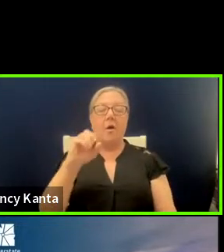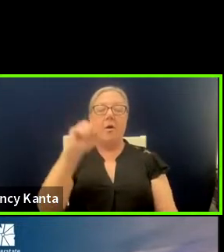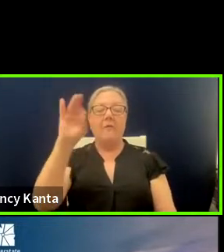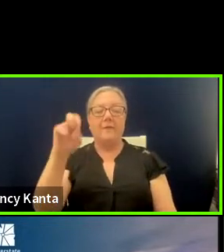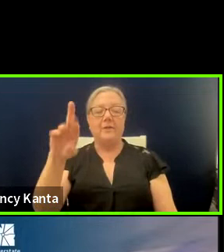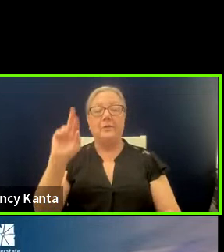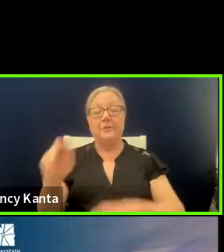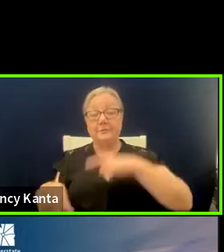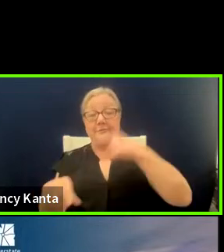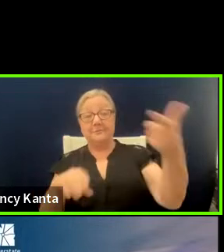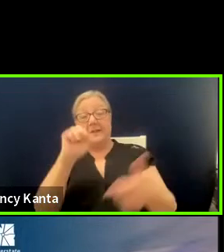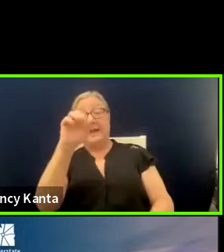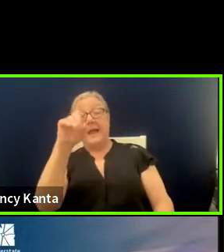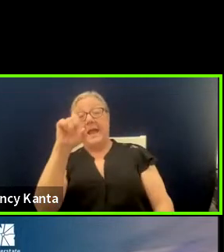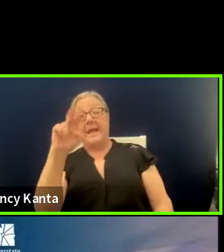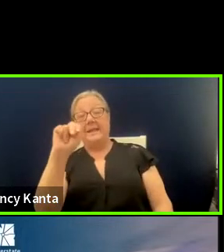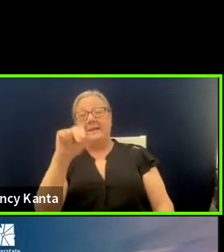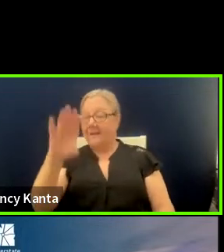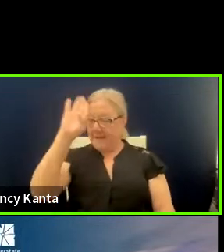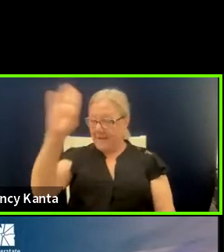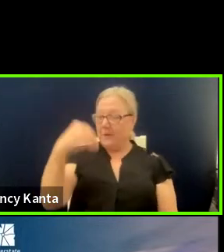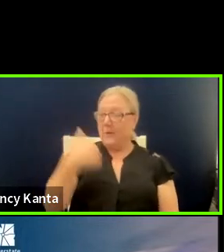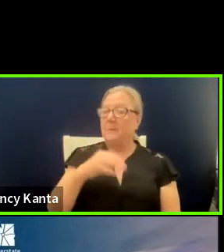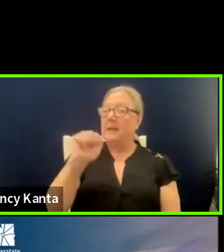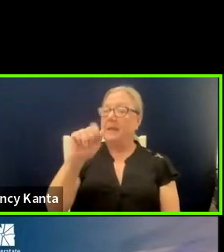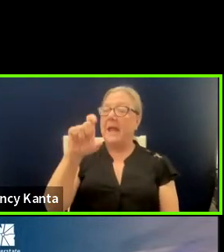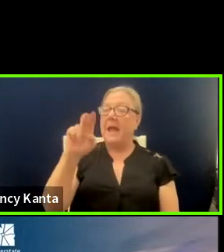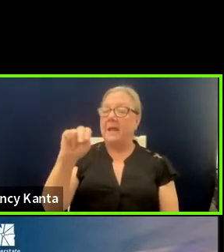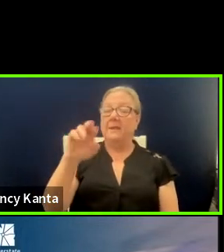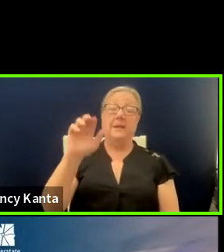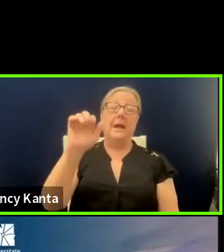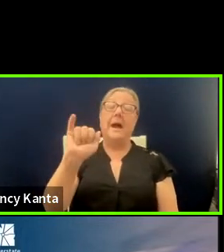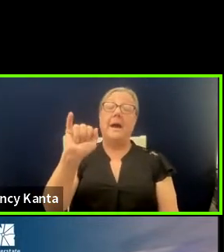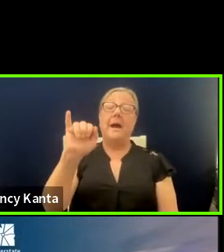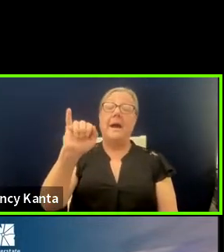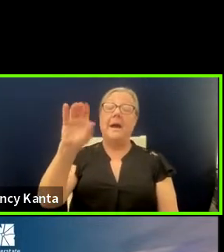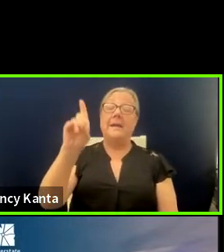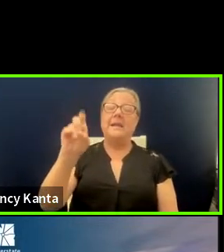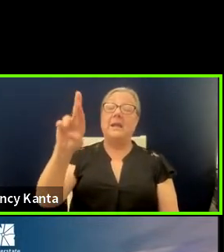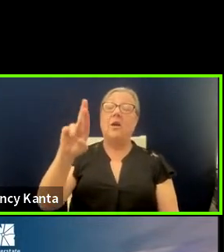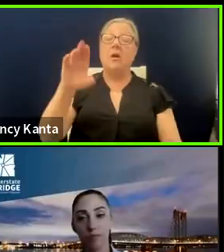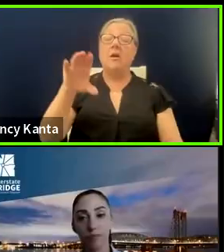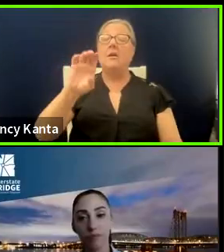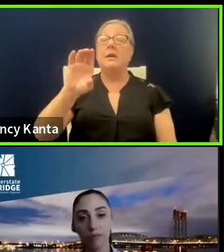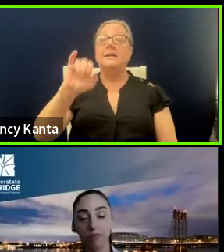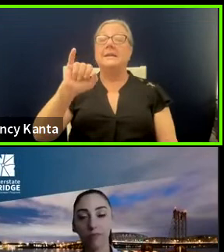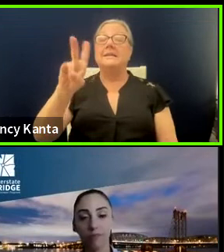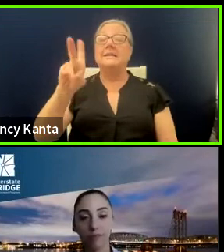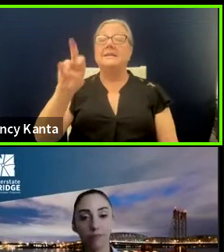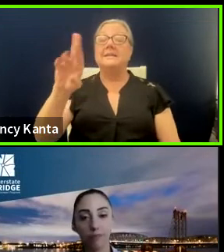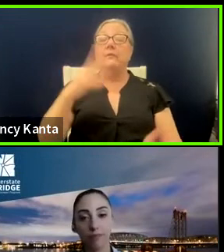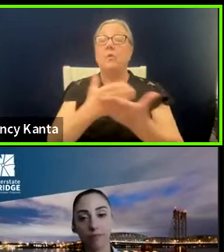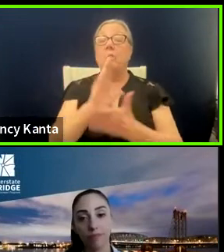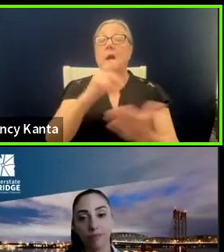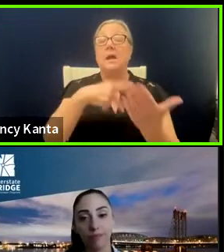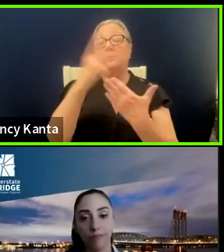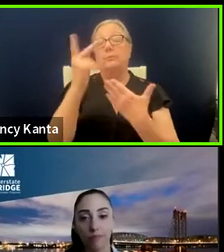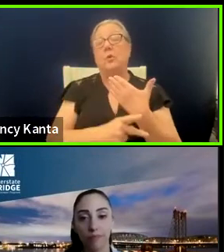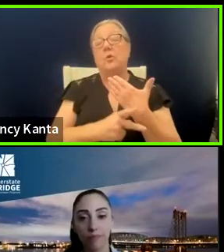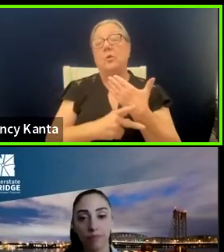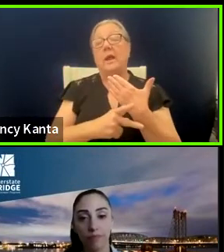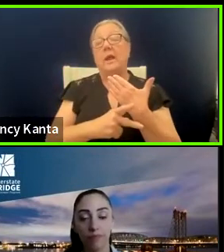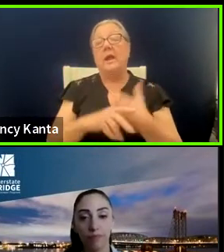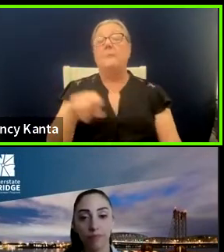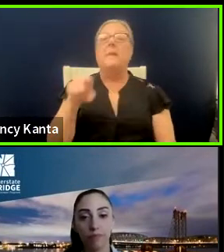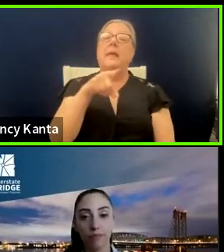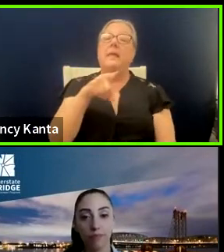Thank you, John. Aiden Gronauer with the IBR Program Civil Rights Manager. I use they, them pronouns or he, him. And I